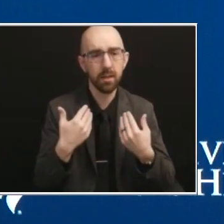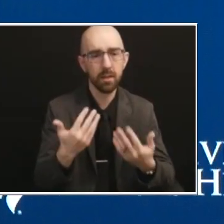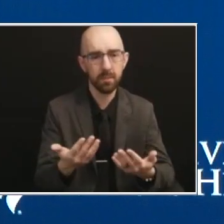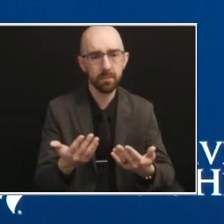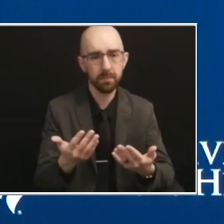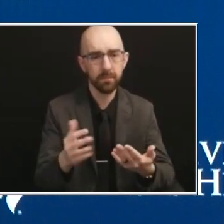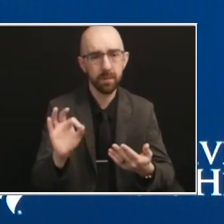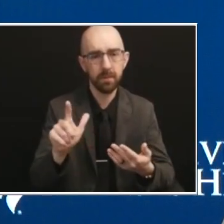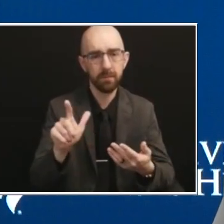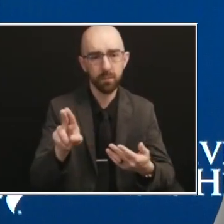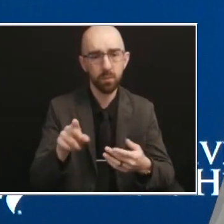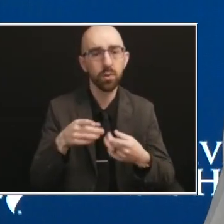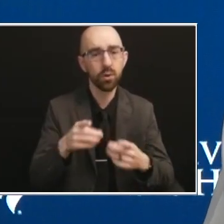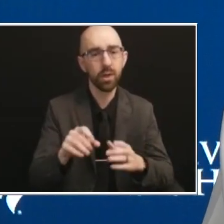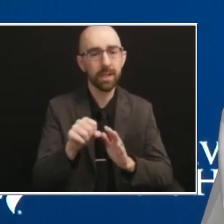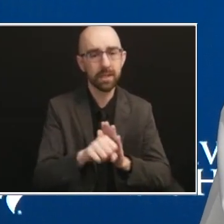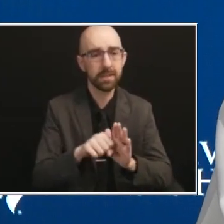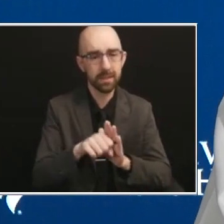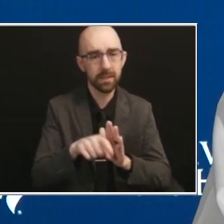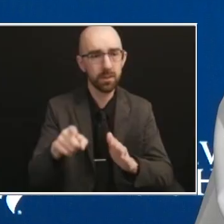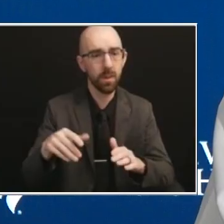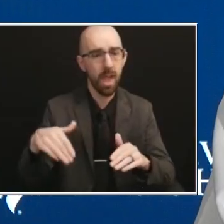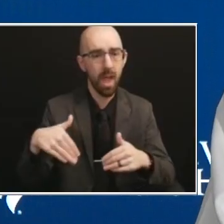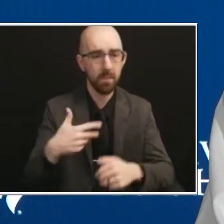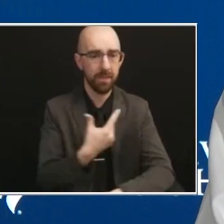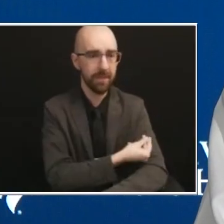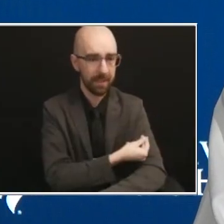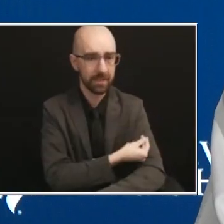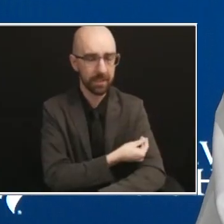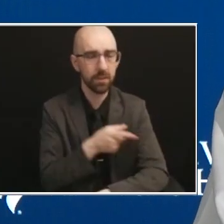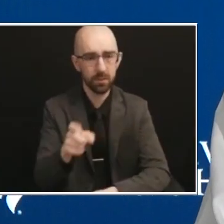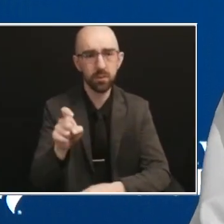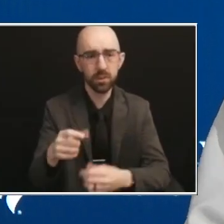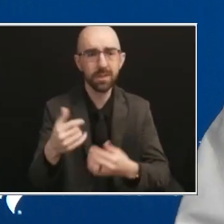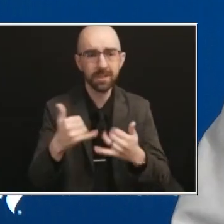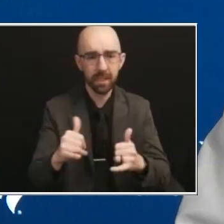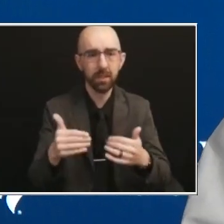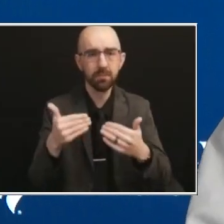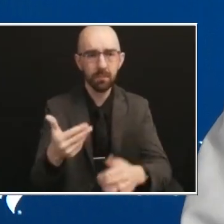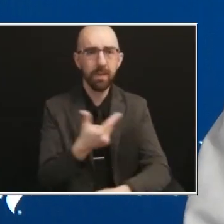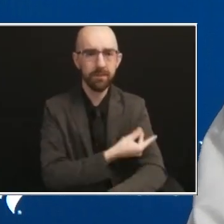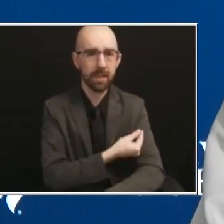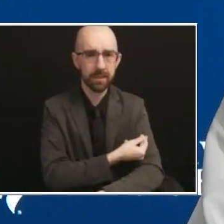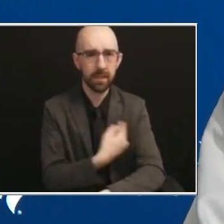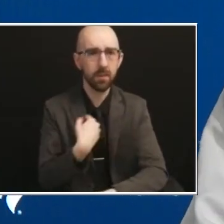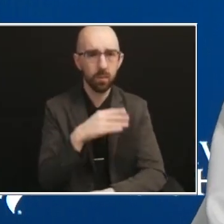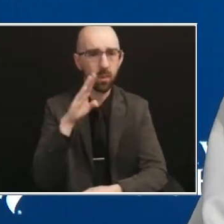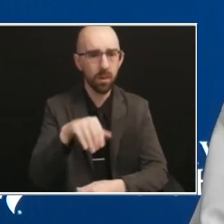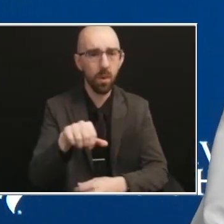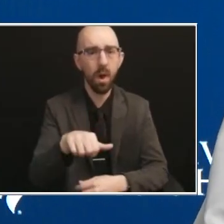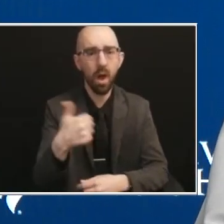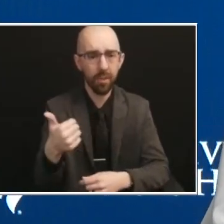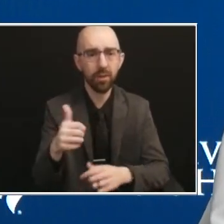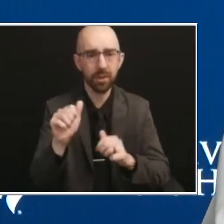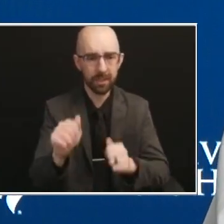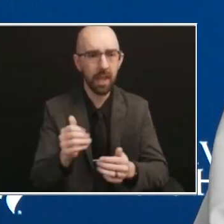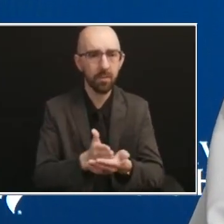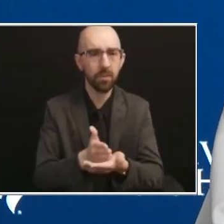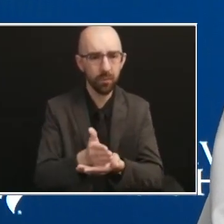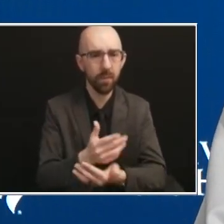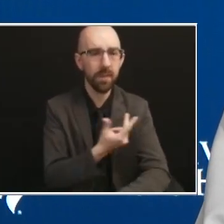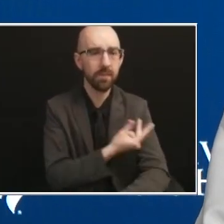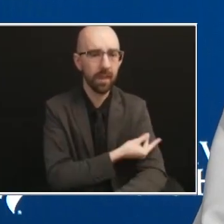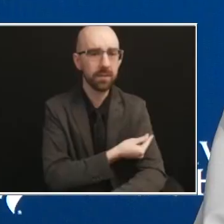influenza during this season and you haven't been vaccinated, you should still get vaccinated, because we know that other strains can come through. The vaccination will give